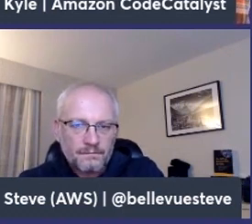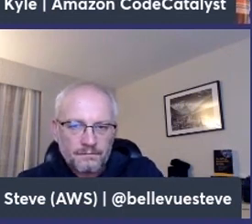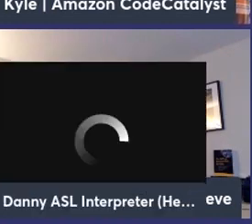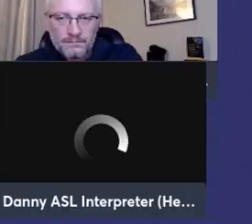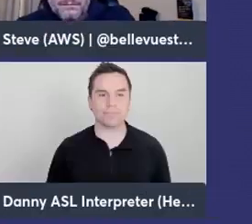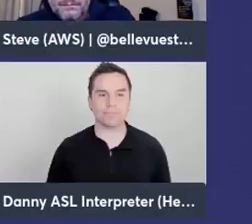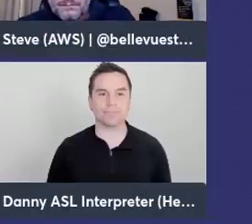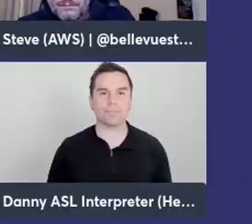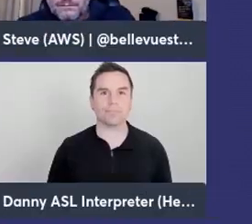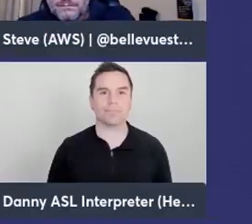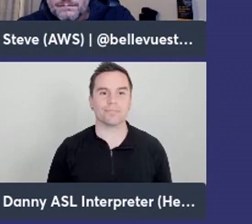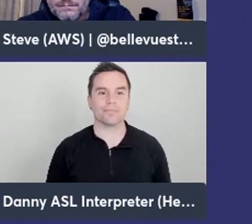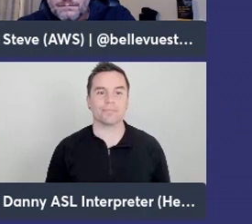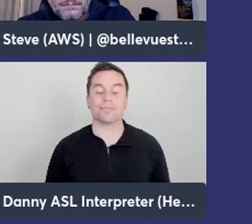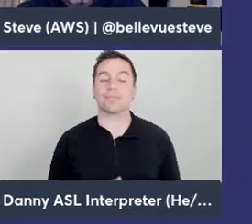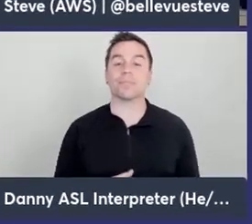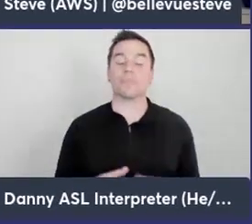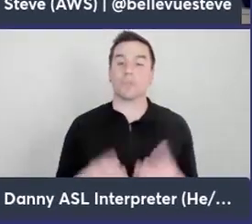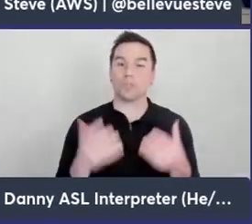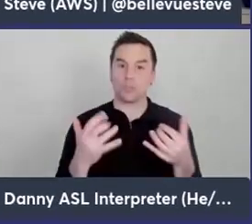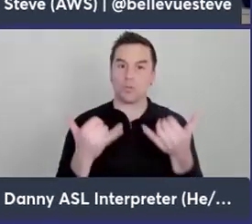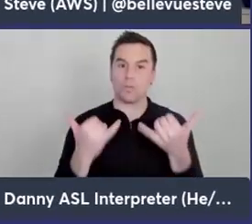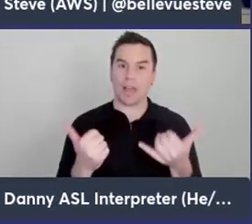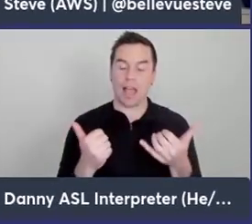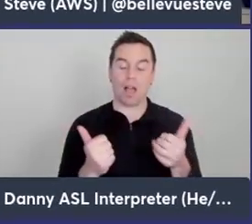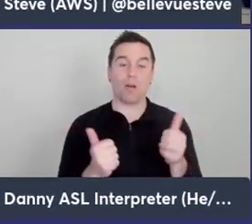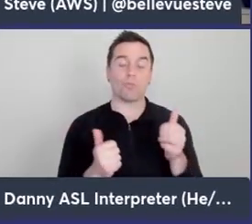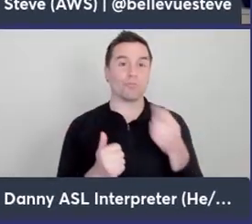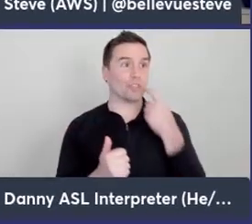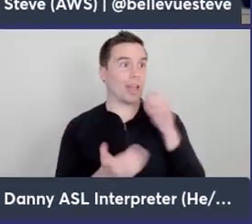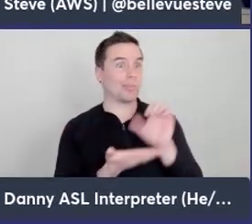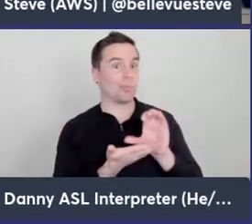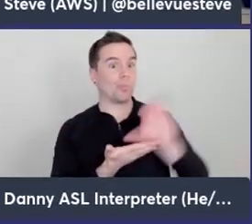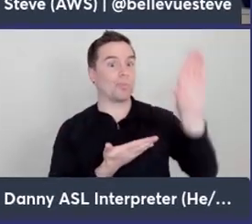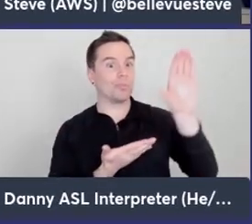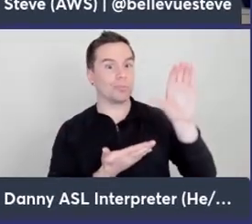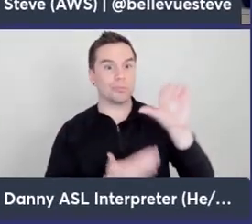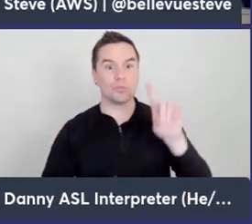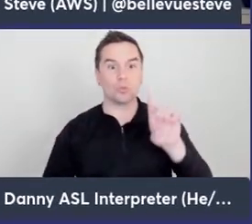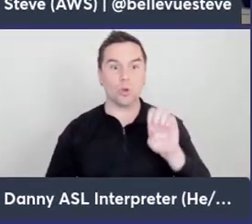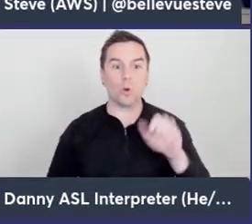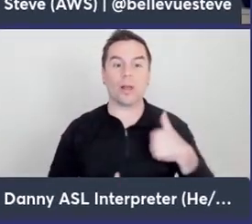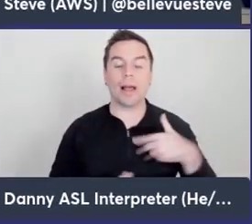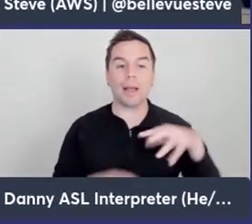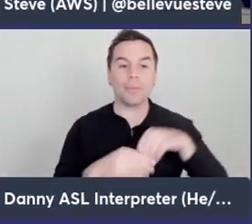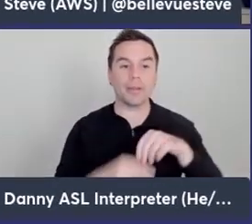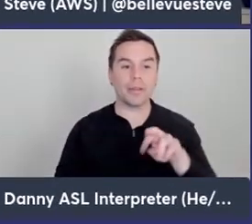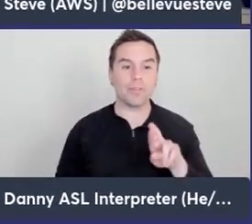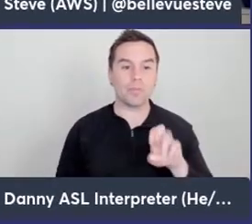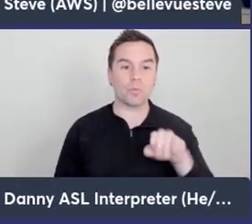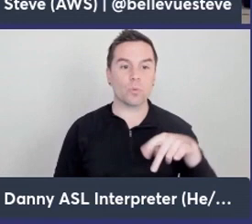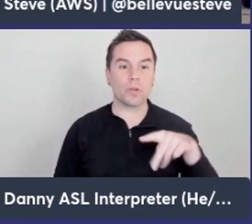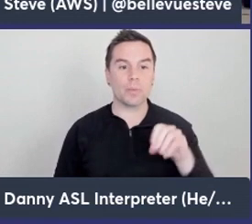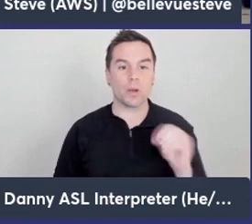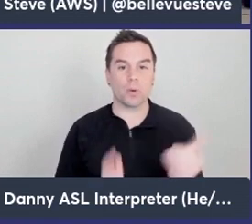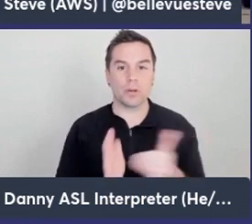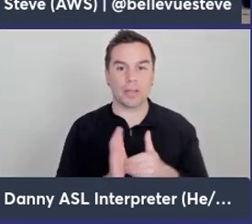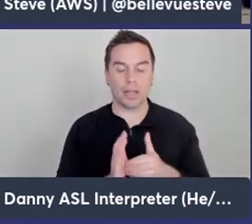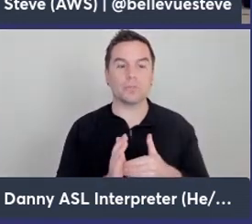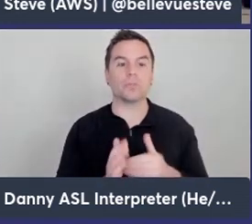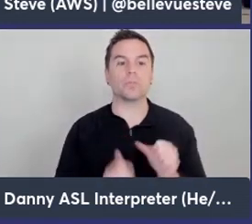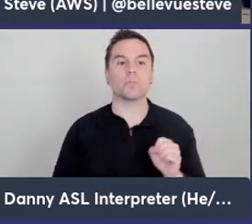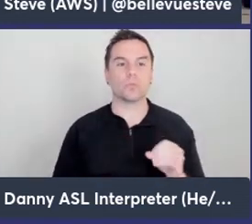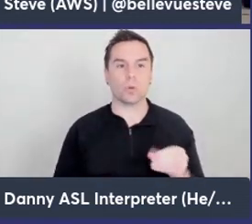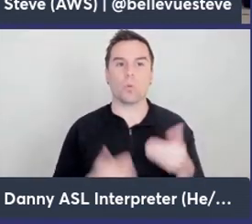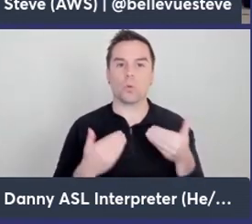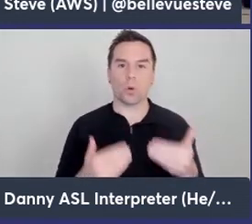now with that push, I'm back into the repo. And what I'll do here is we're going to take a look at that. We'll actually go ahead and make a pull request.